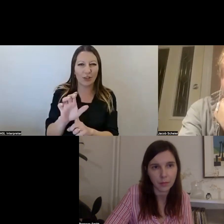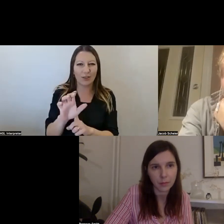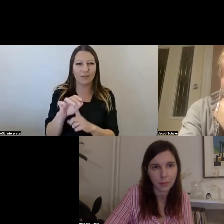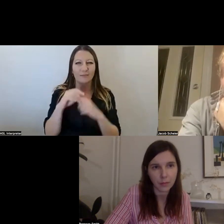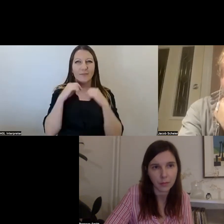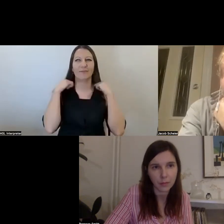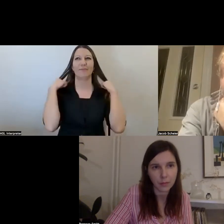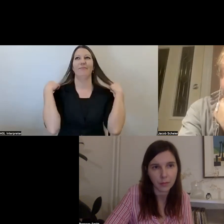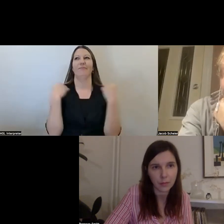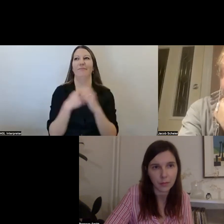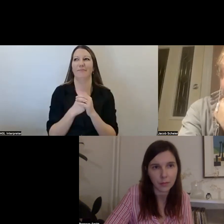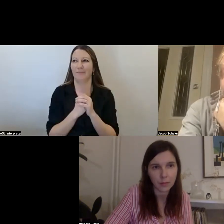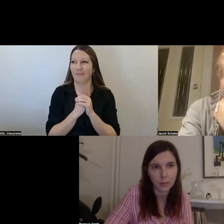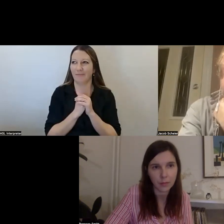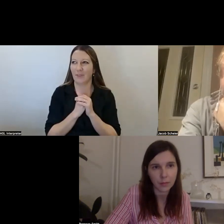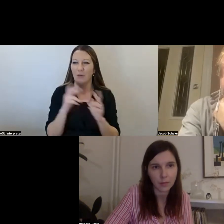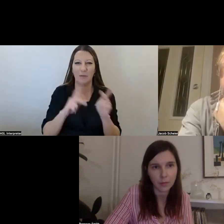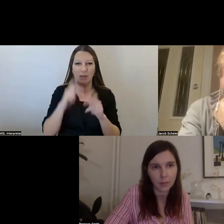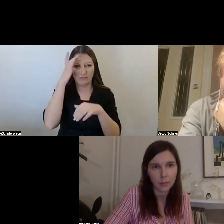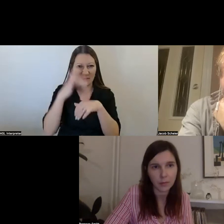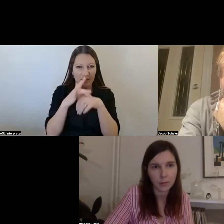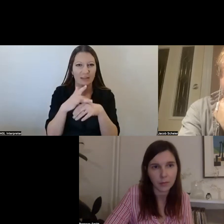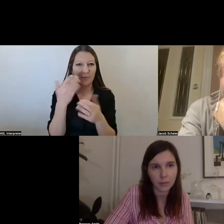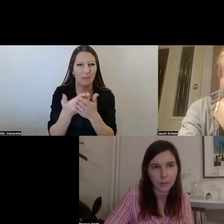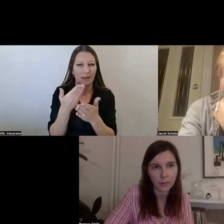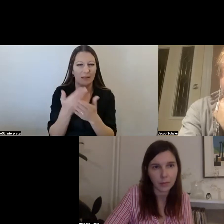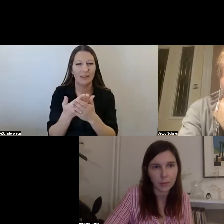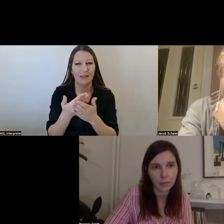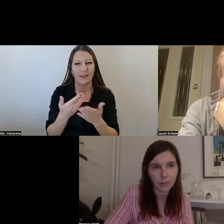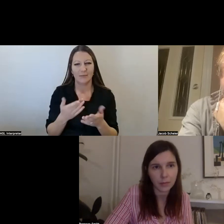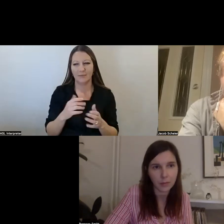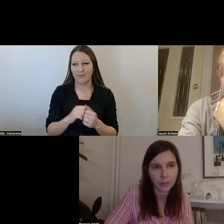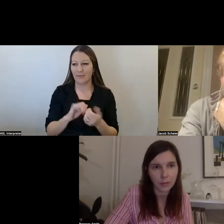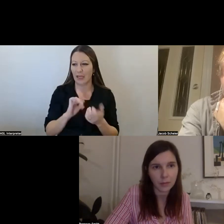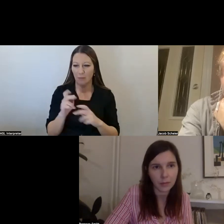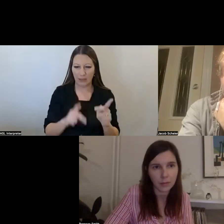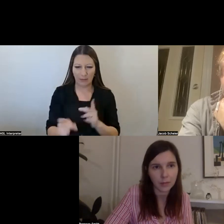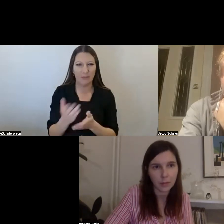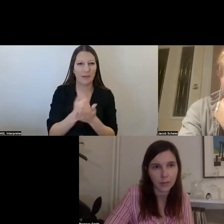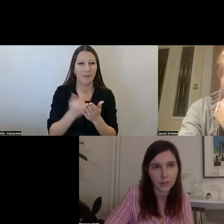But that itself is a kind of